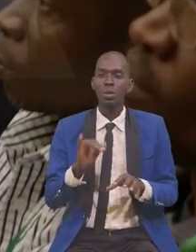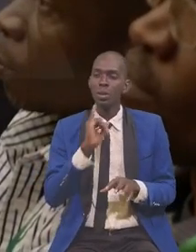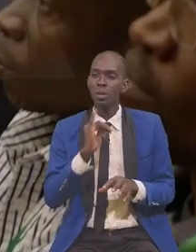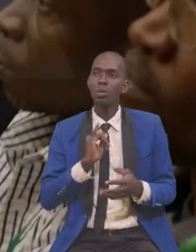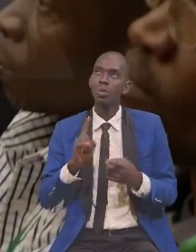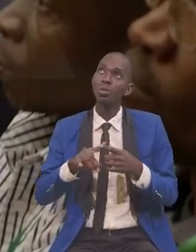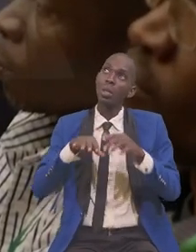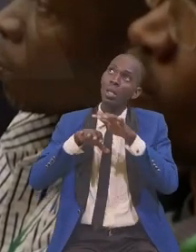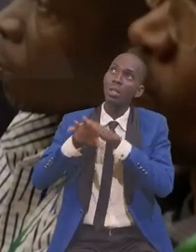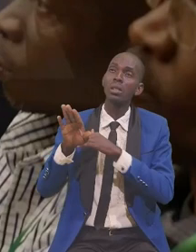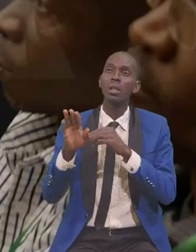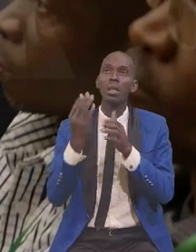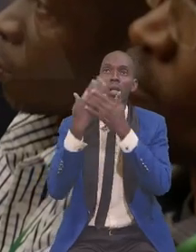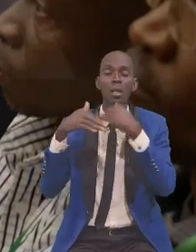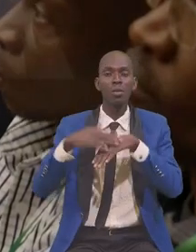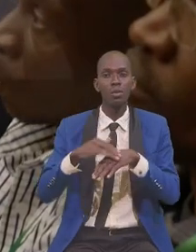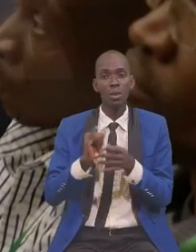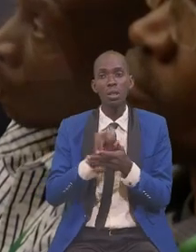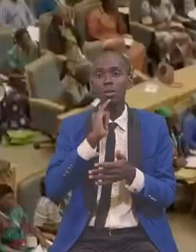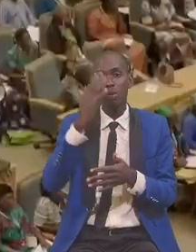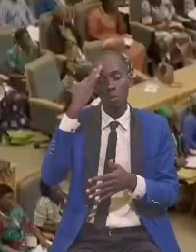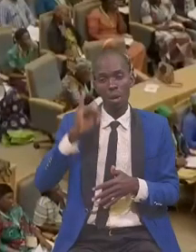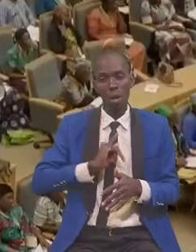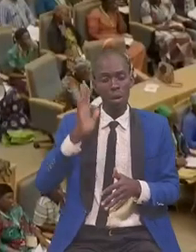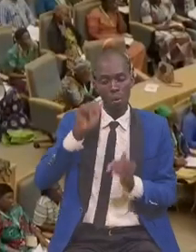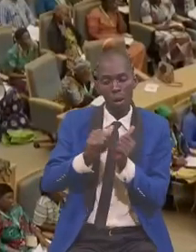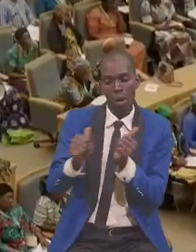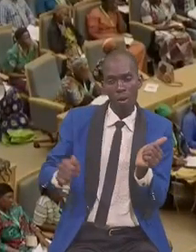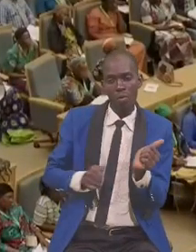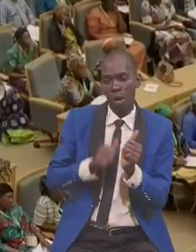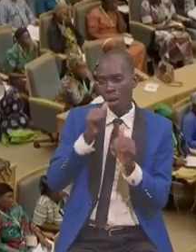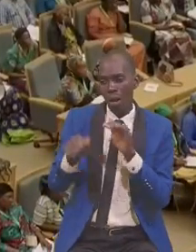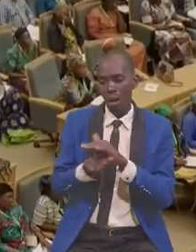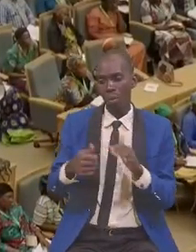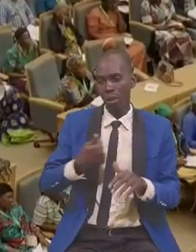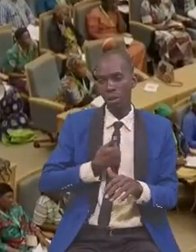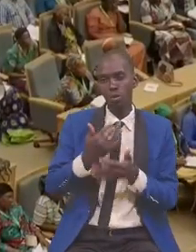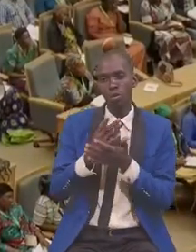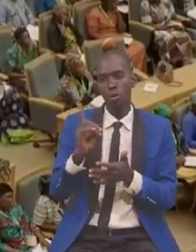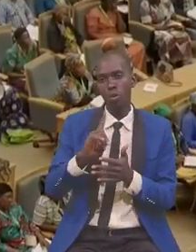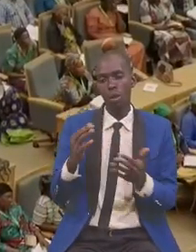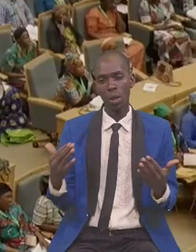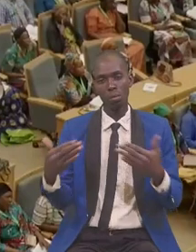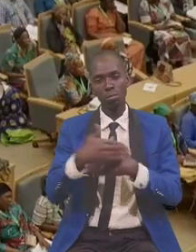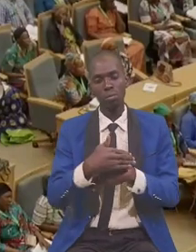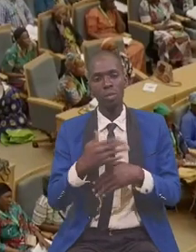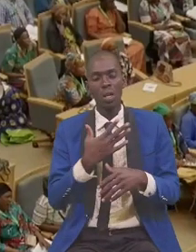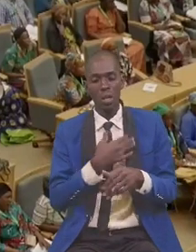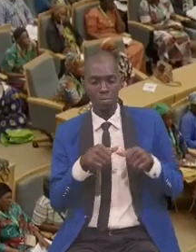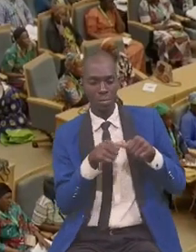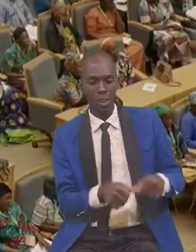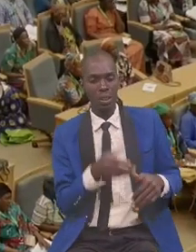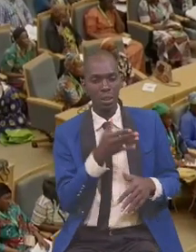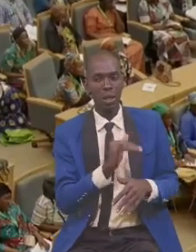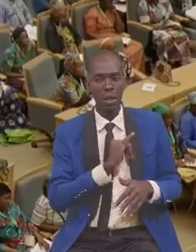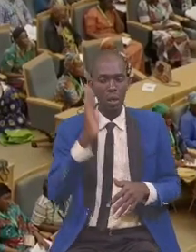me go and lock up myself somewhere. I will not see evil. I will not hear evil. I'll not be influenced by evil.